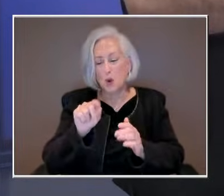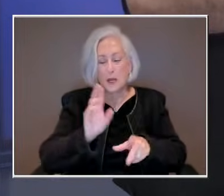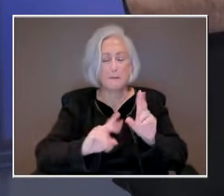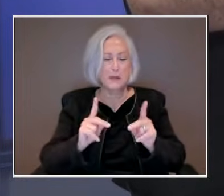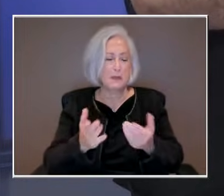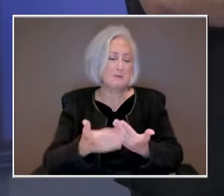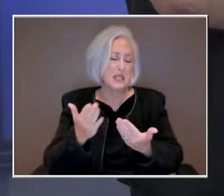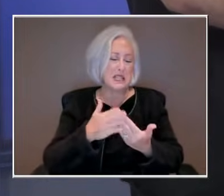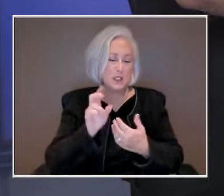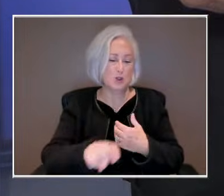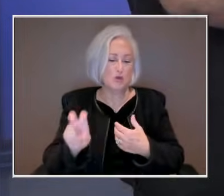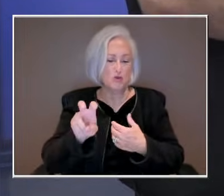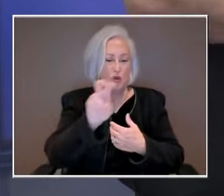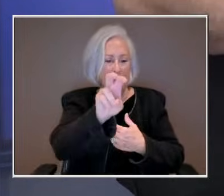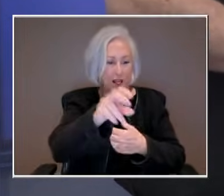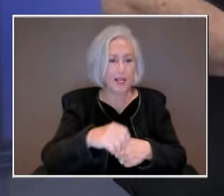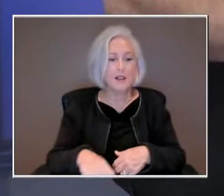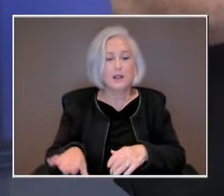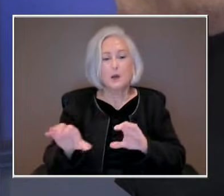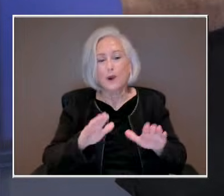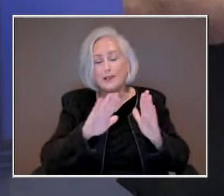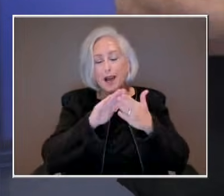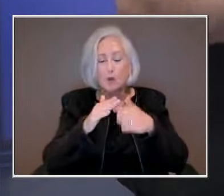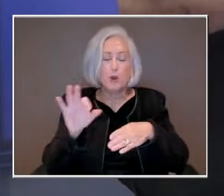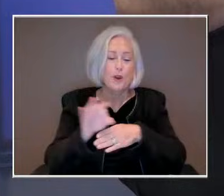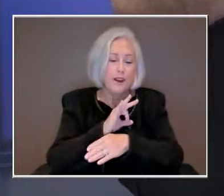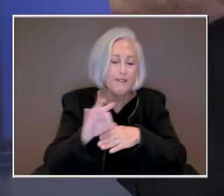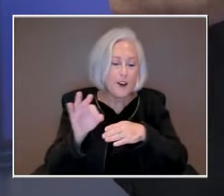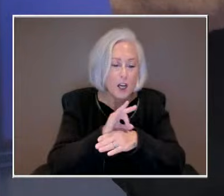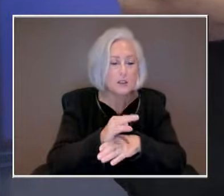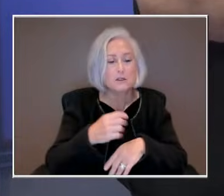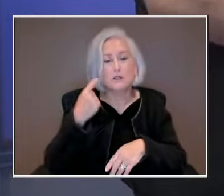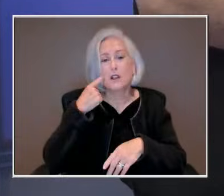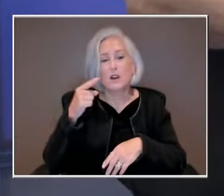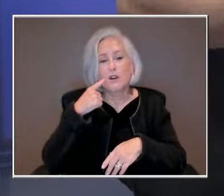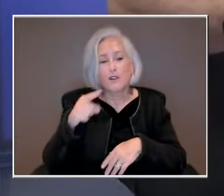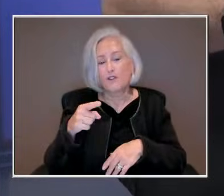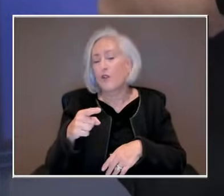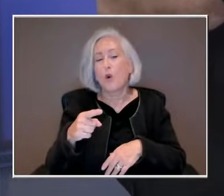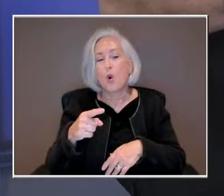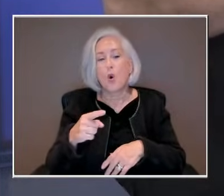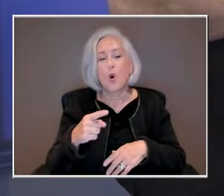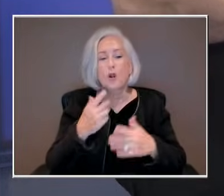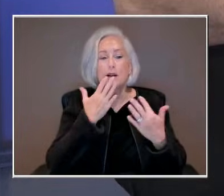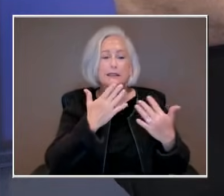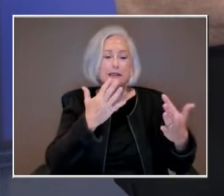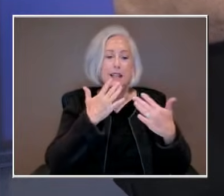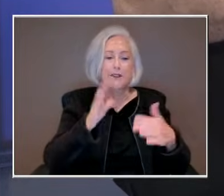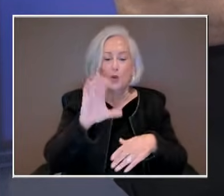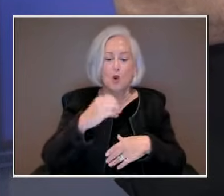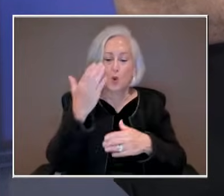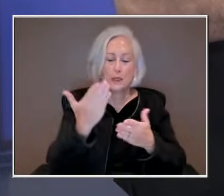for community functions. We've sung for Christmas things. We've